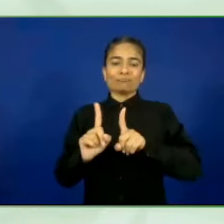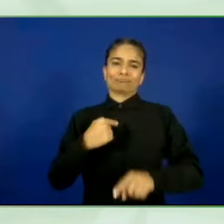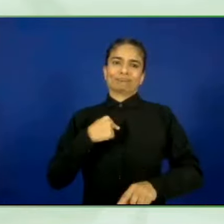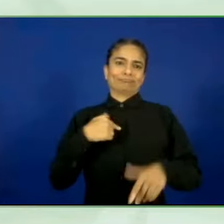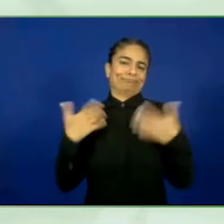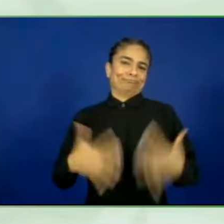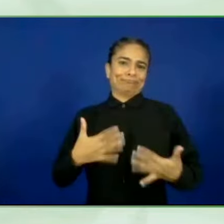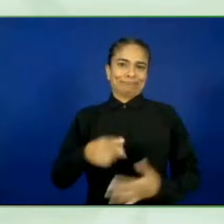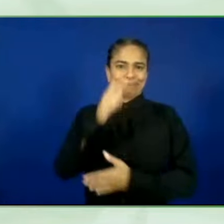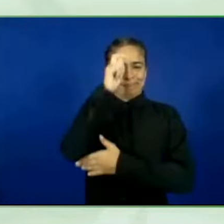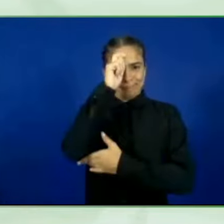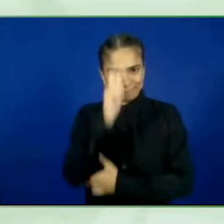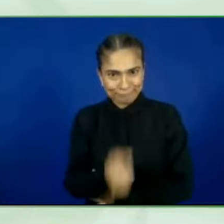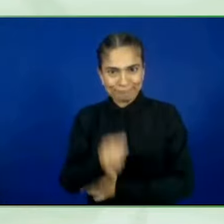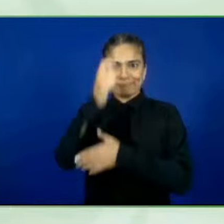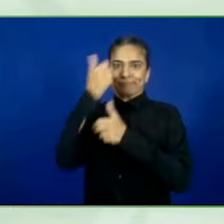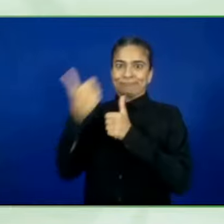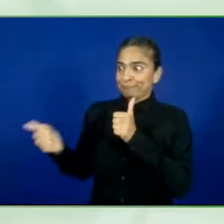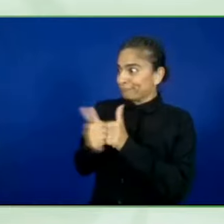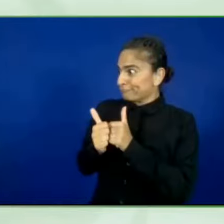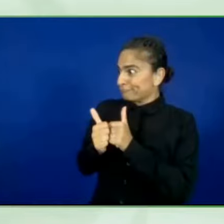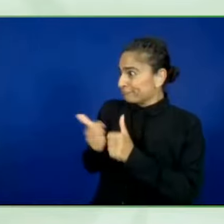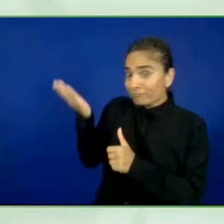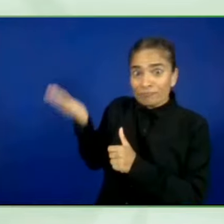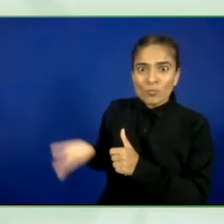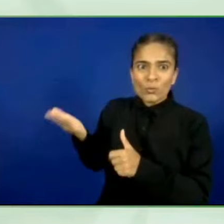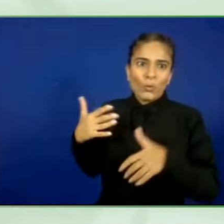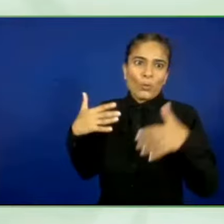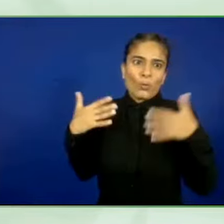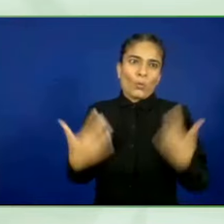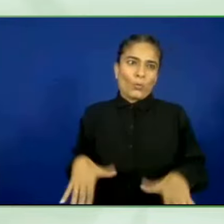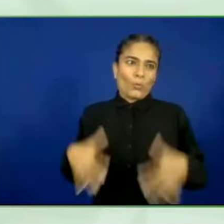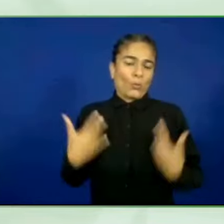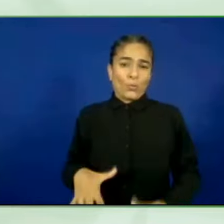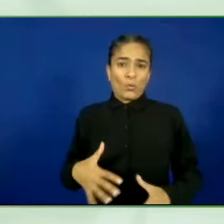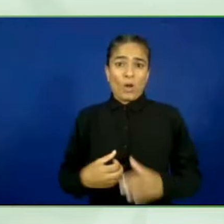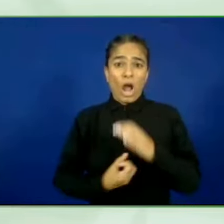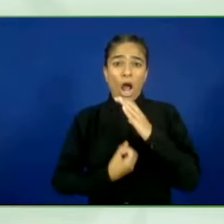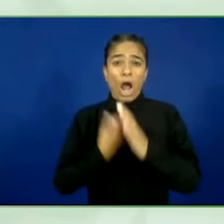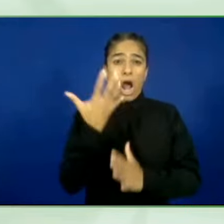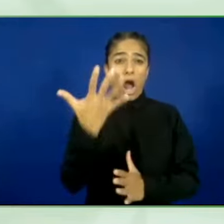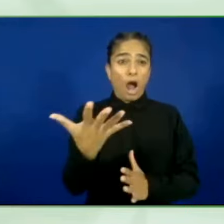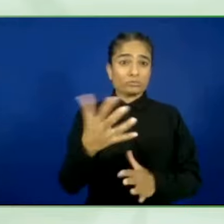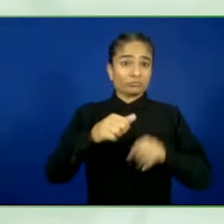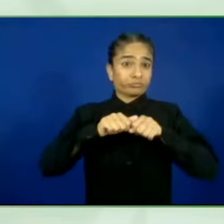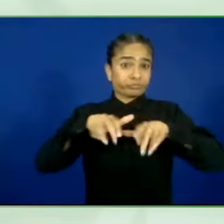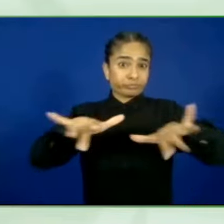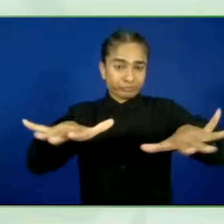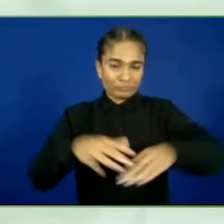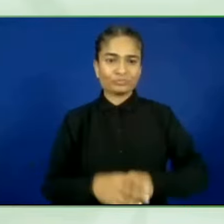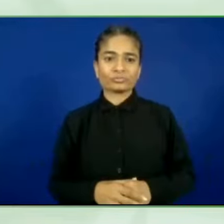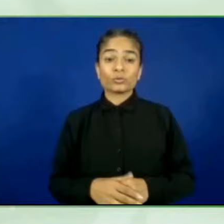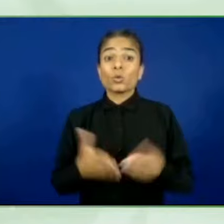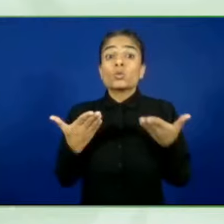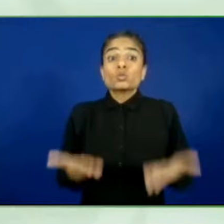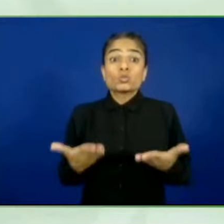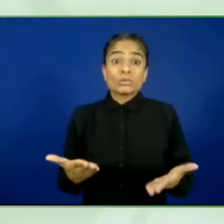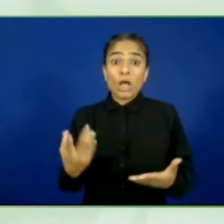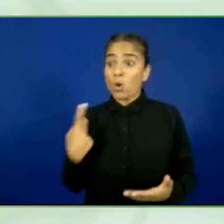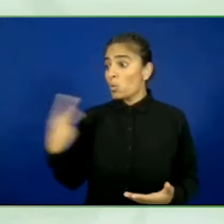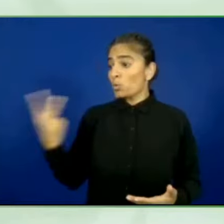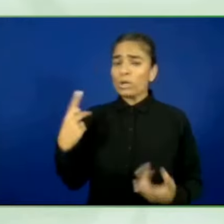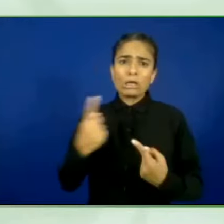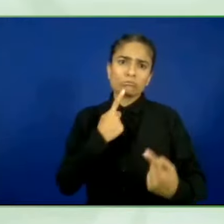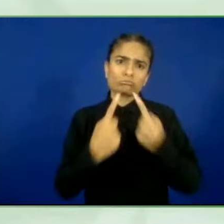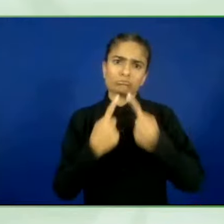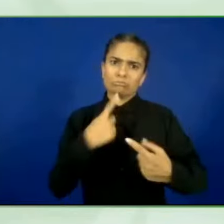with Suisha Arts Horizons, and I look forward to our chat. To be really interesting. I'm really looking